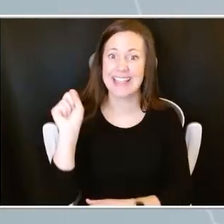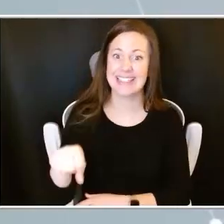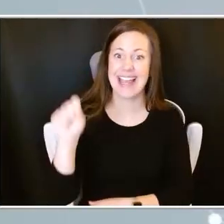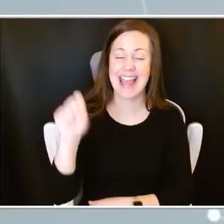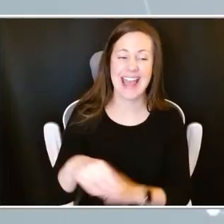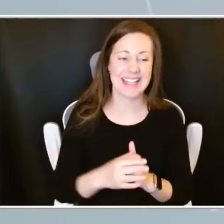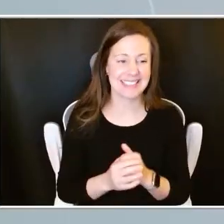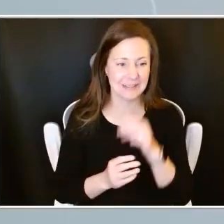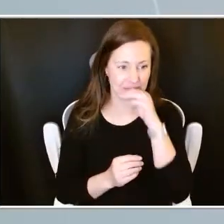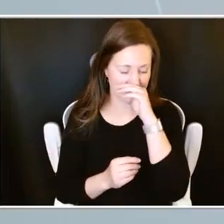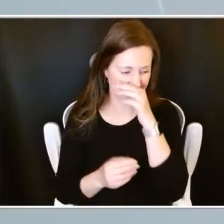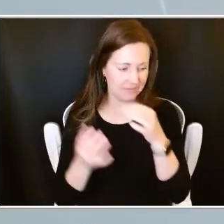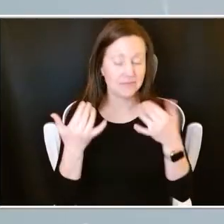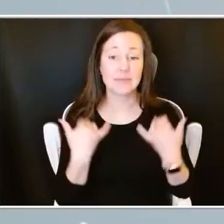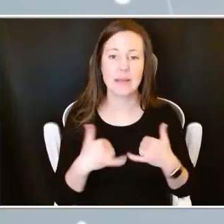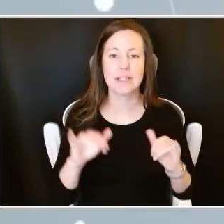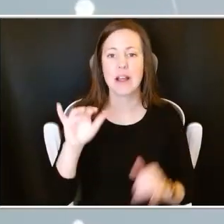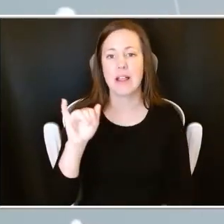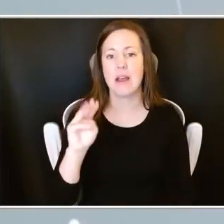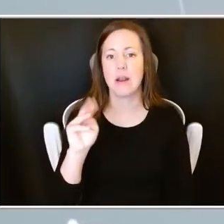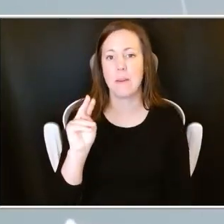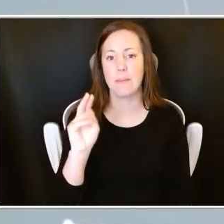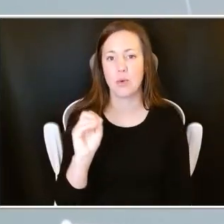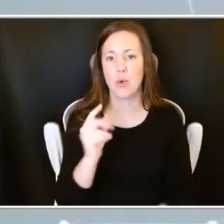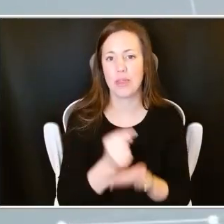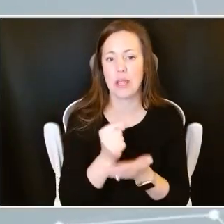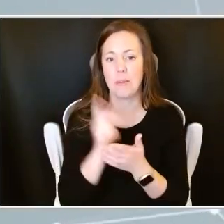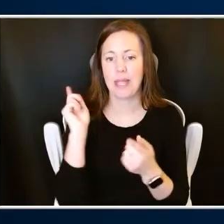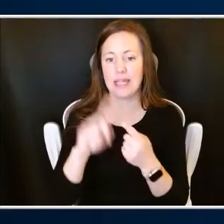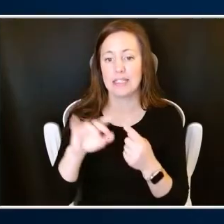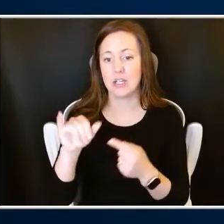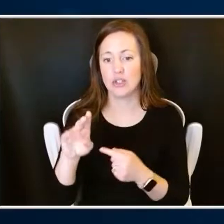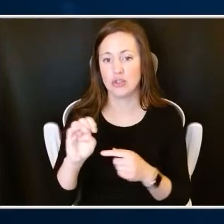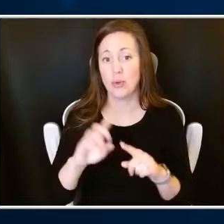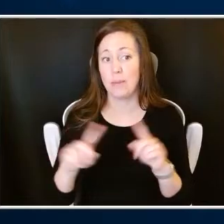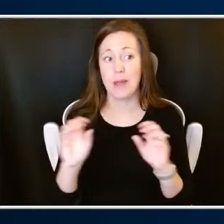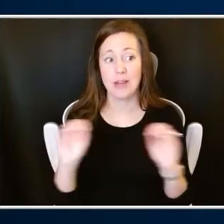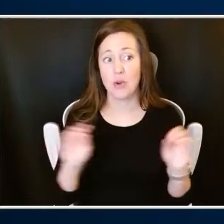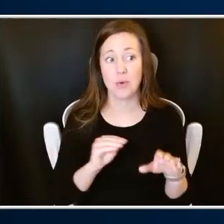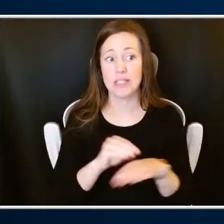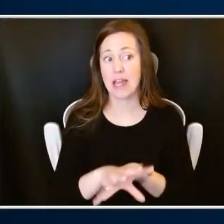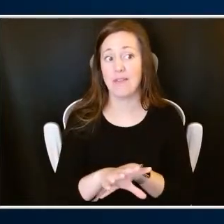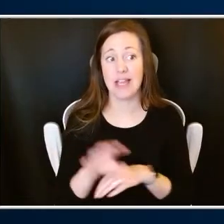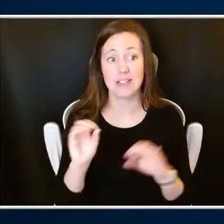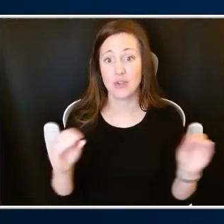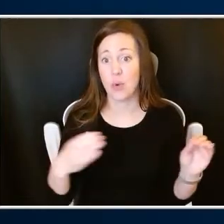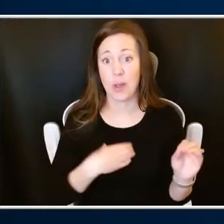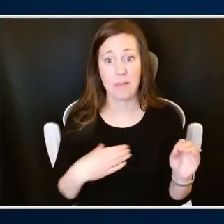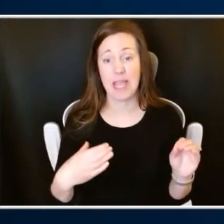on immunotherapy till June. I've had no side effects, no complaints whatsoever.